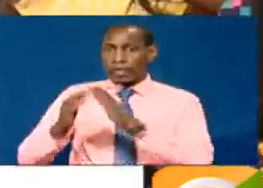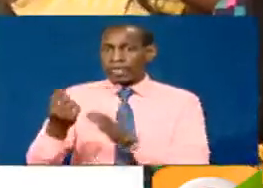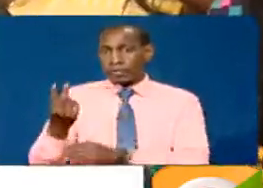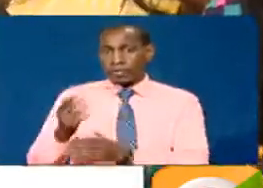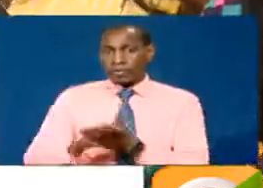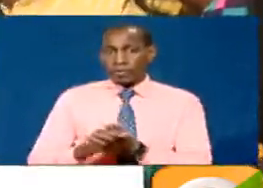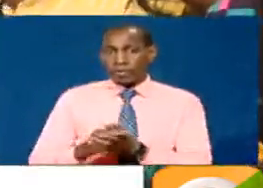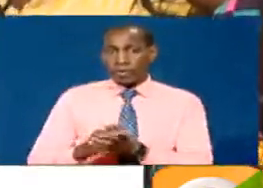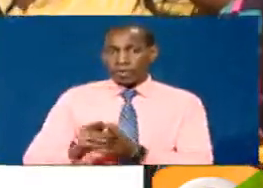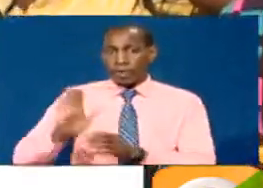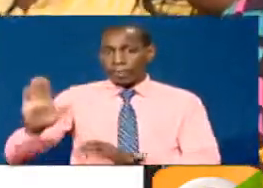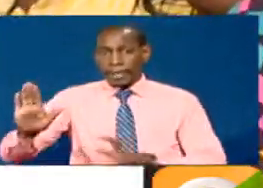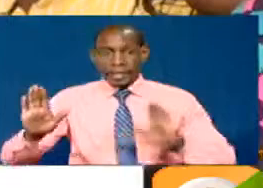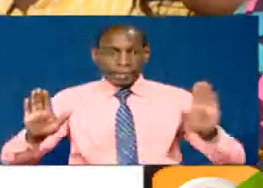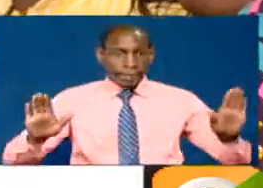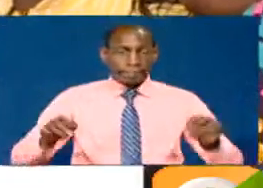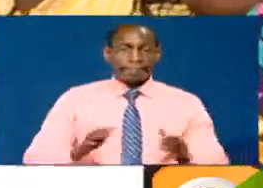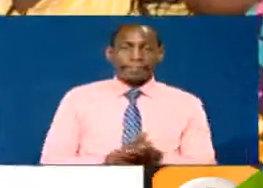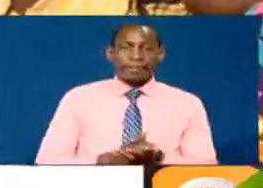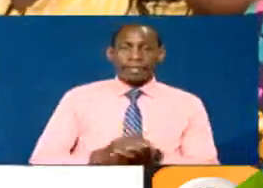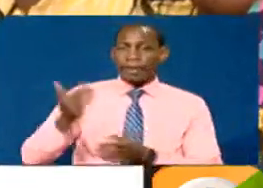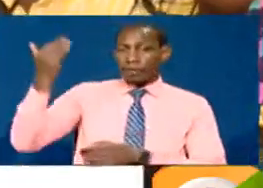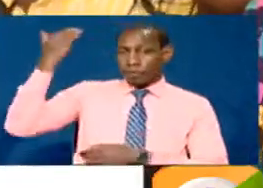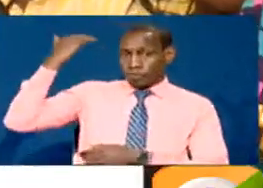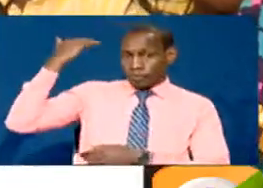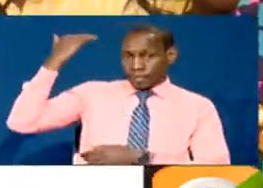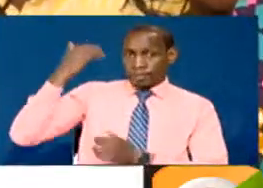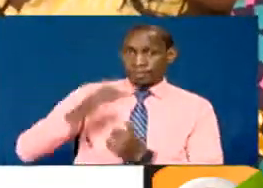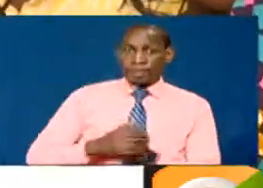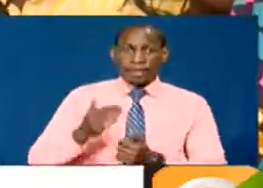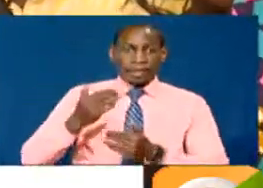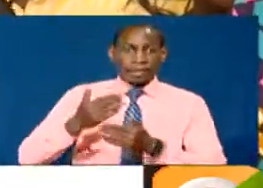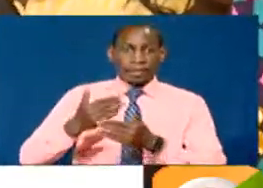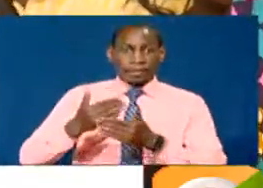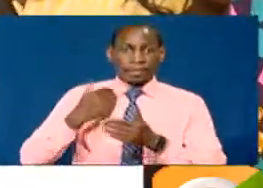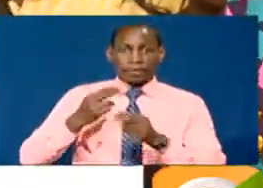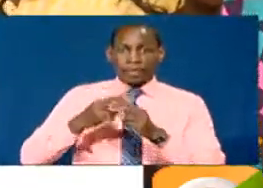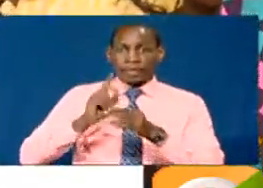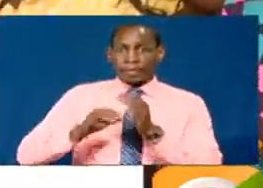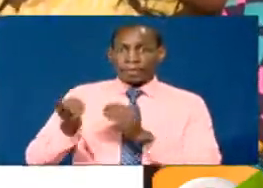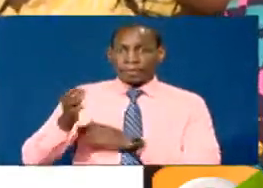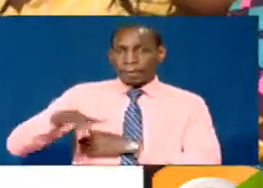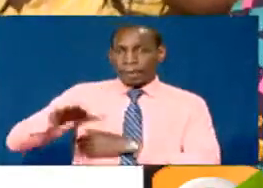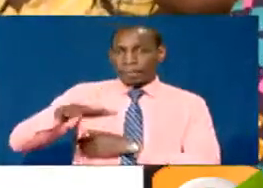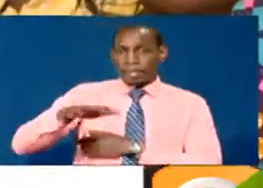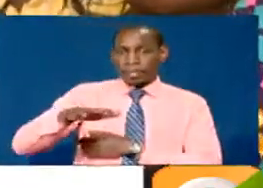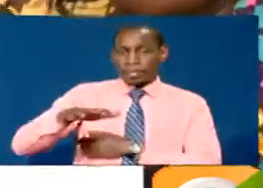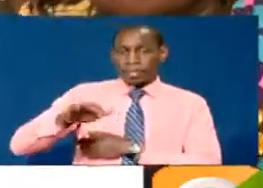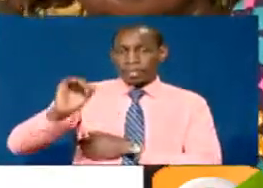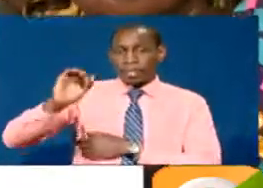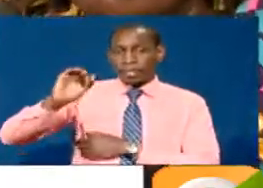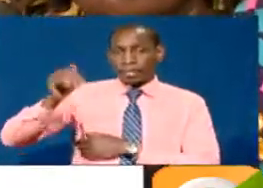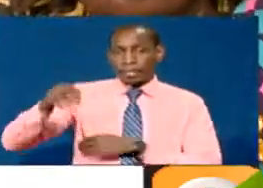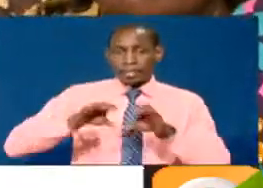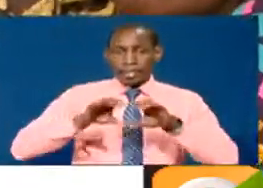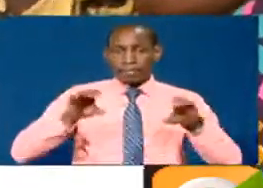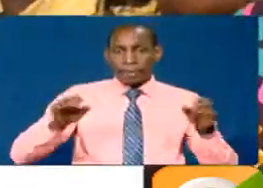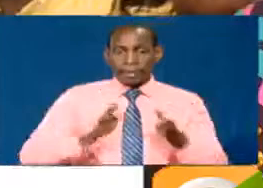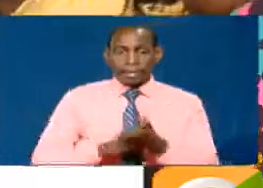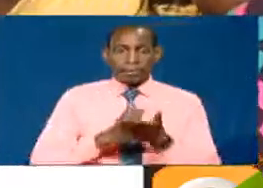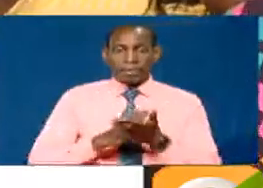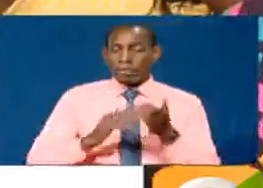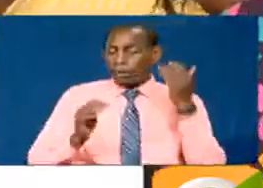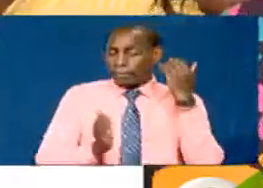on each wing. And then at the back, they used to call it the slum, the shanties of City Market. It was